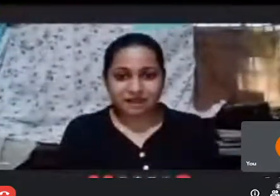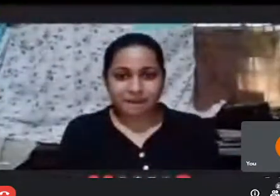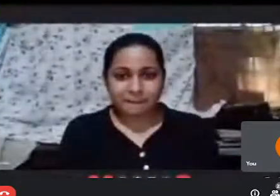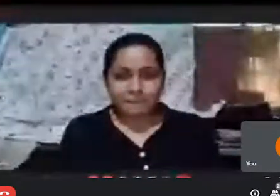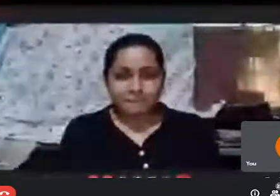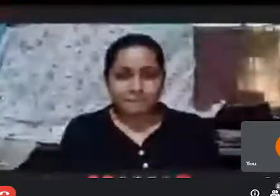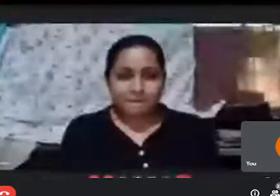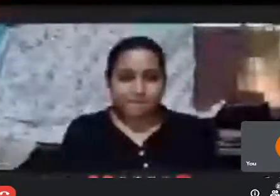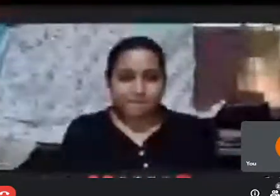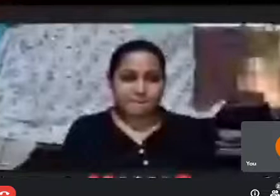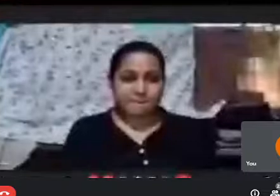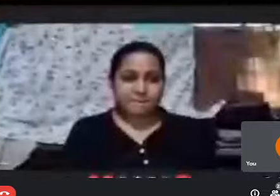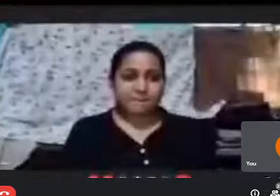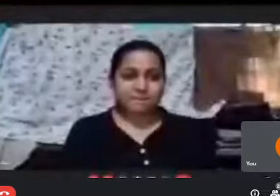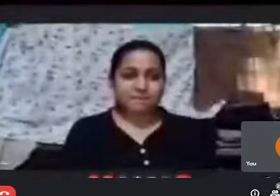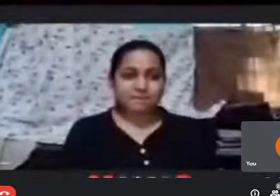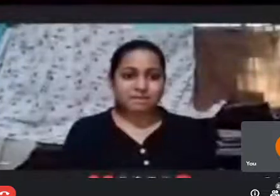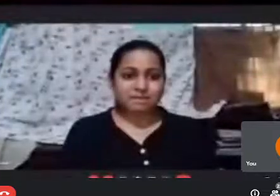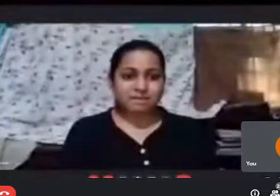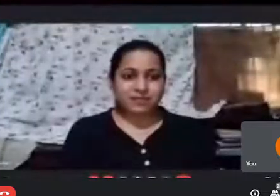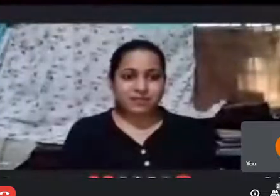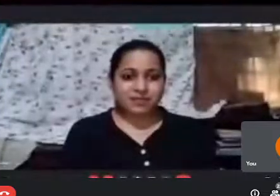Yes. So